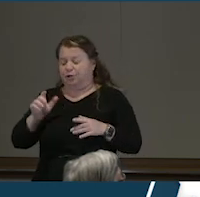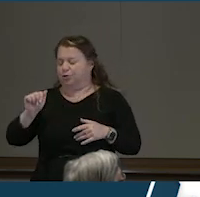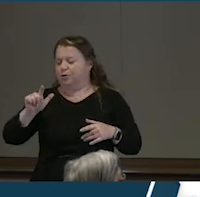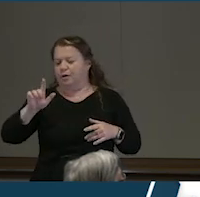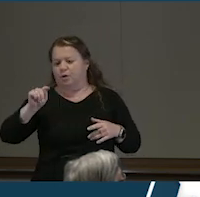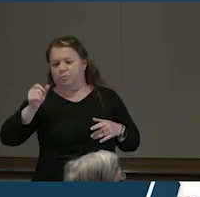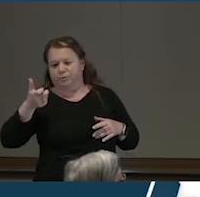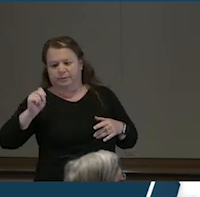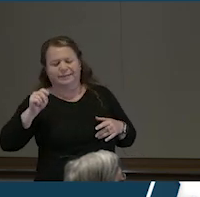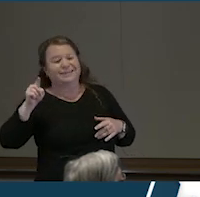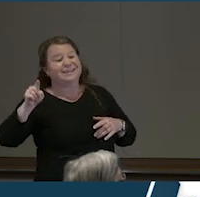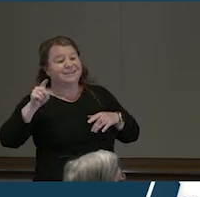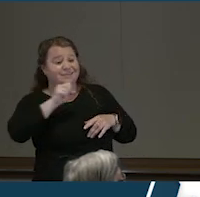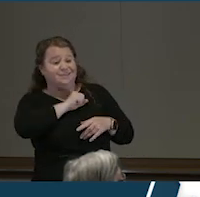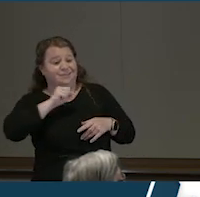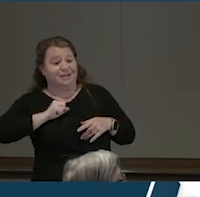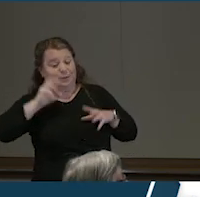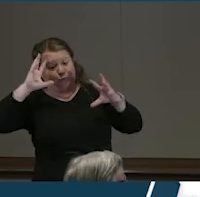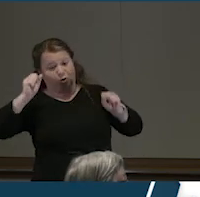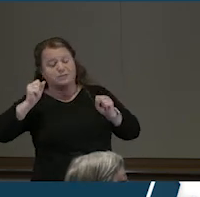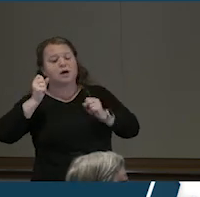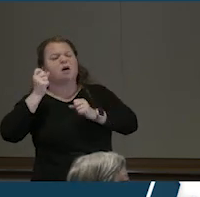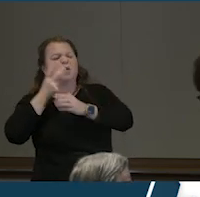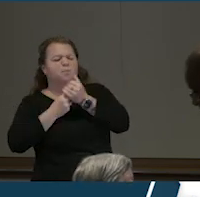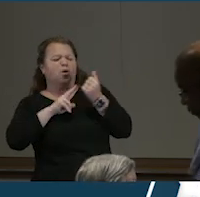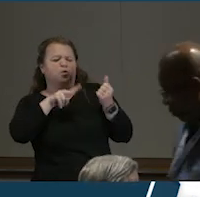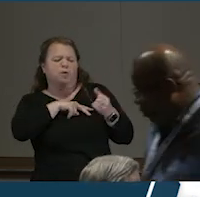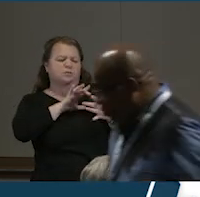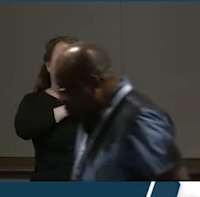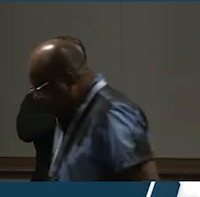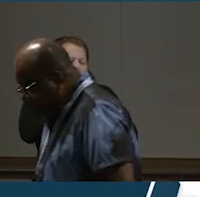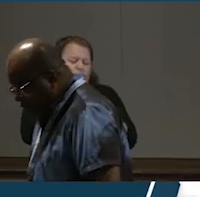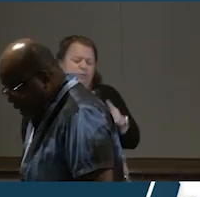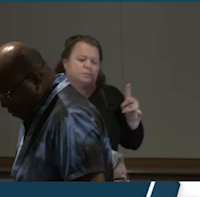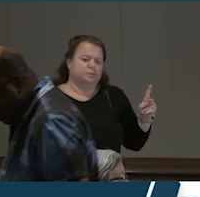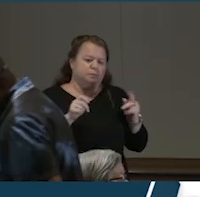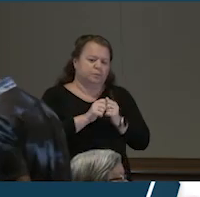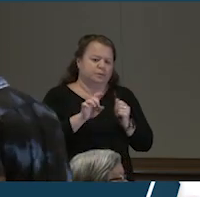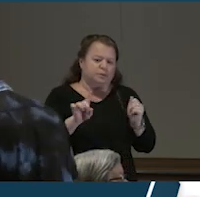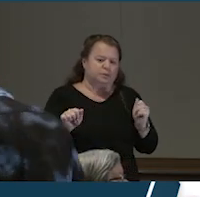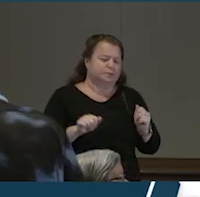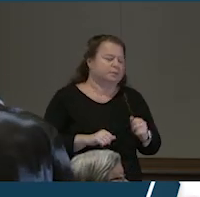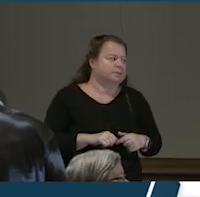Senate president, they both have a personal connection to people with disabilities.